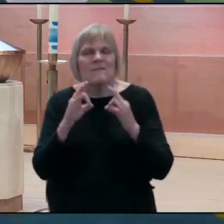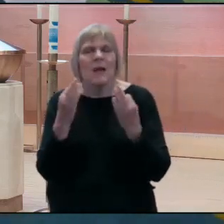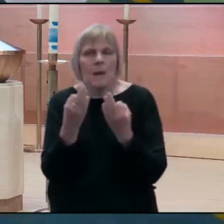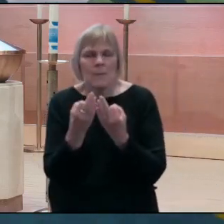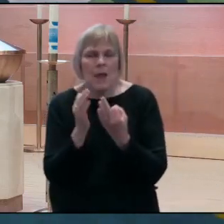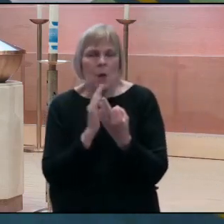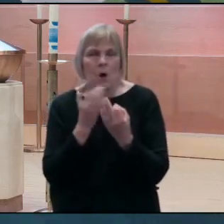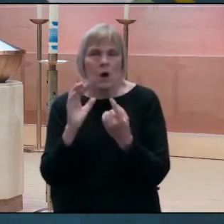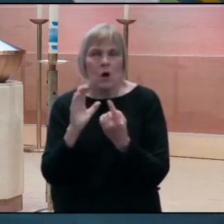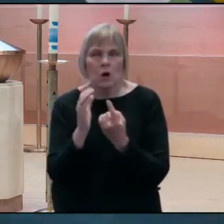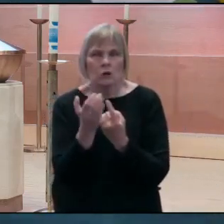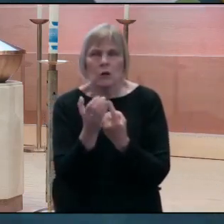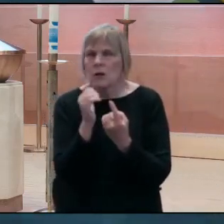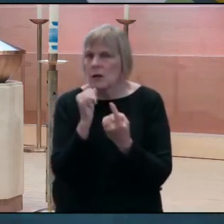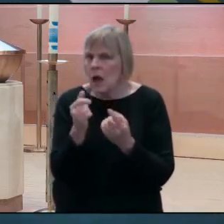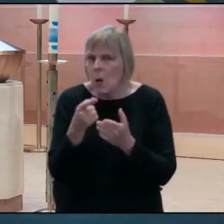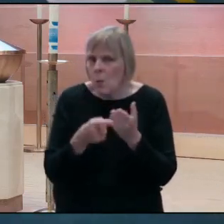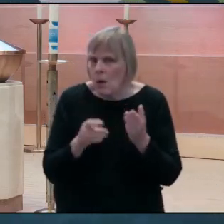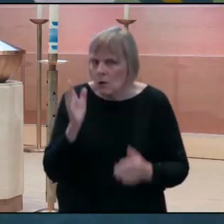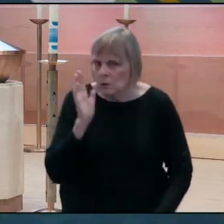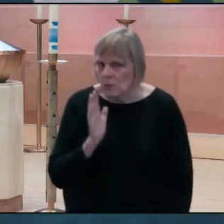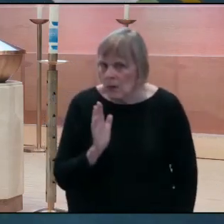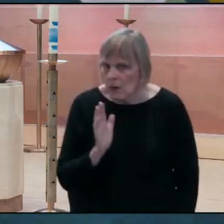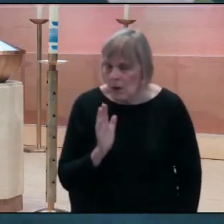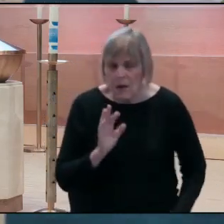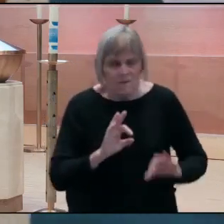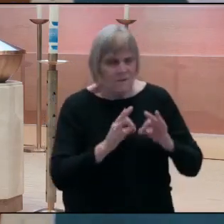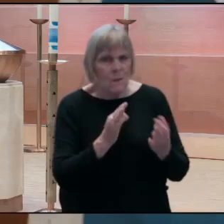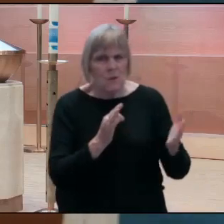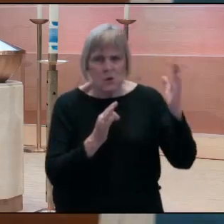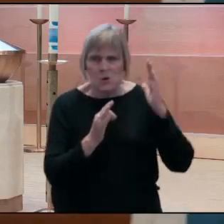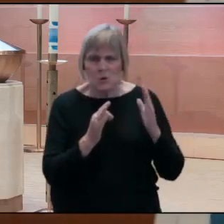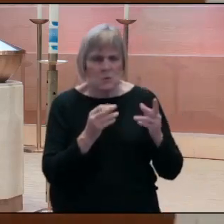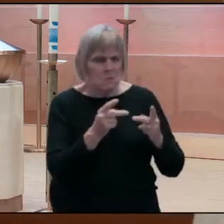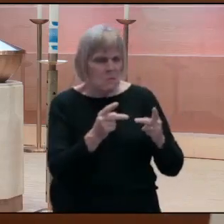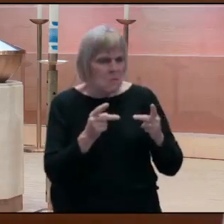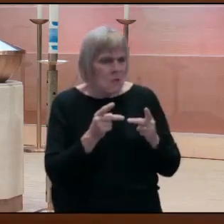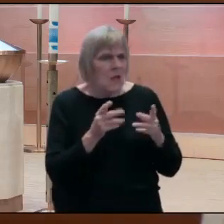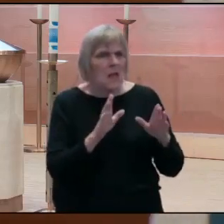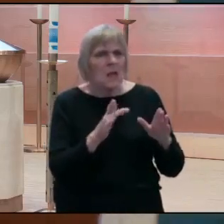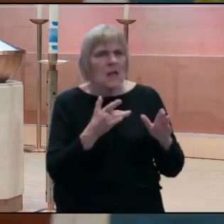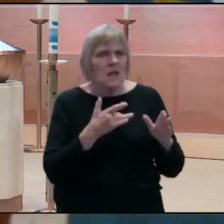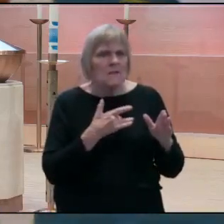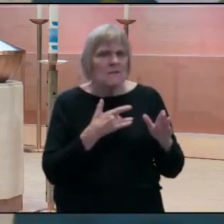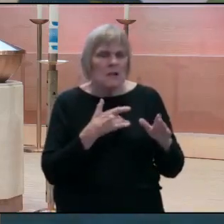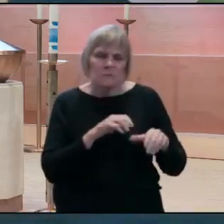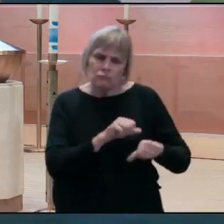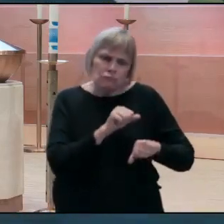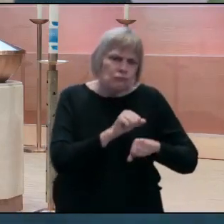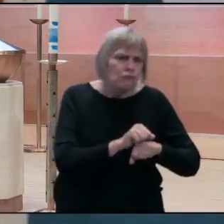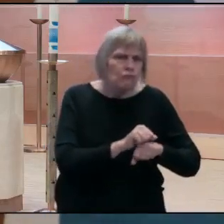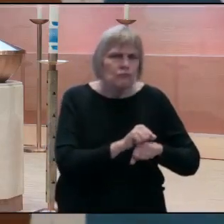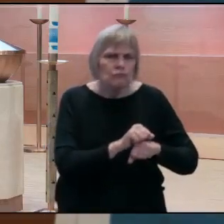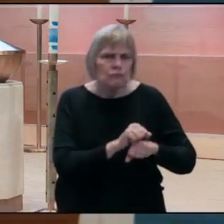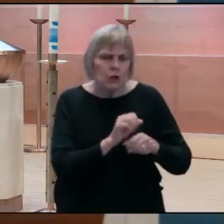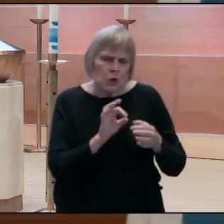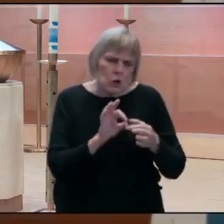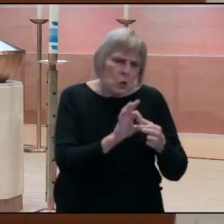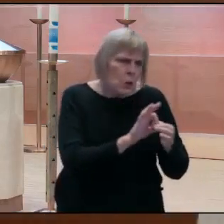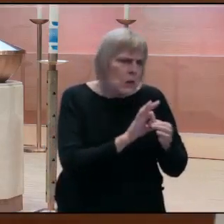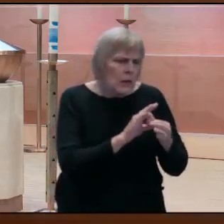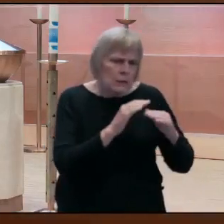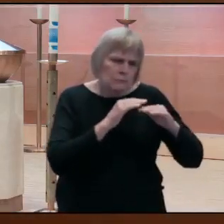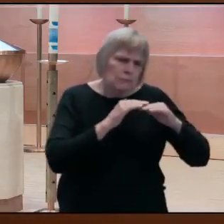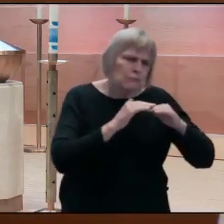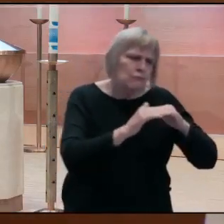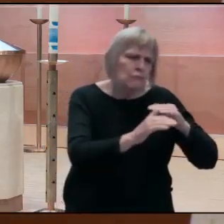in our culture, it's not what it used to be. Whereas family used to be this place that was kind of this bedrock for unity and